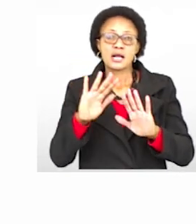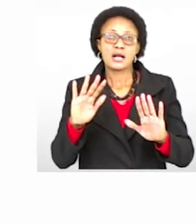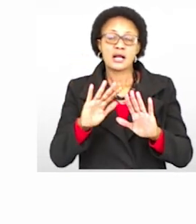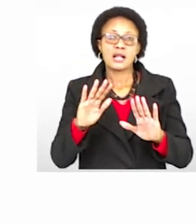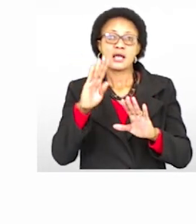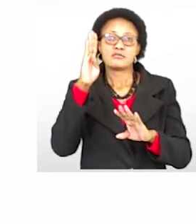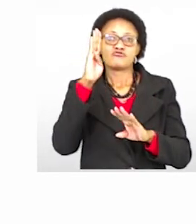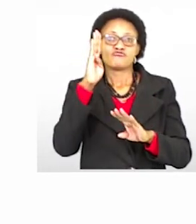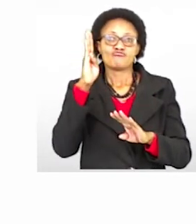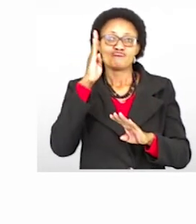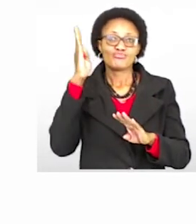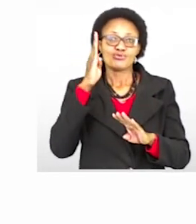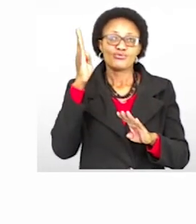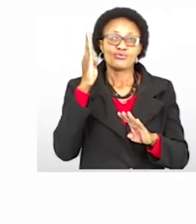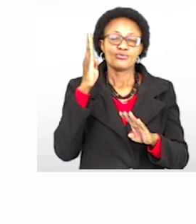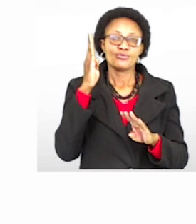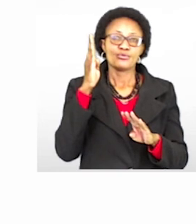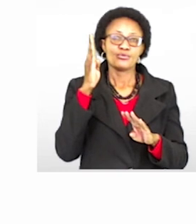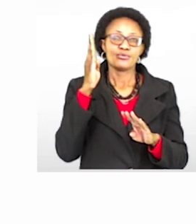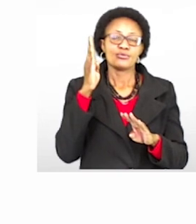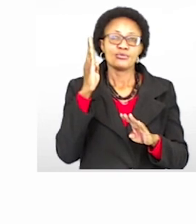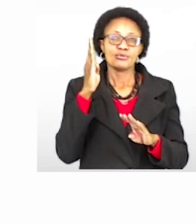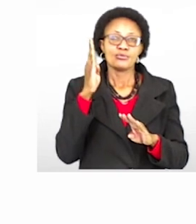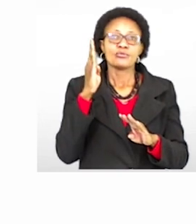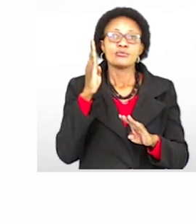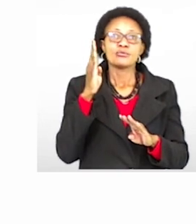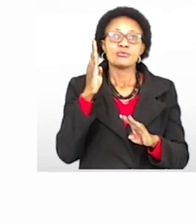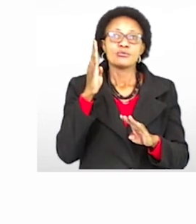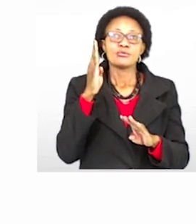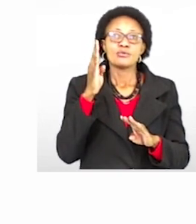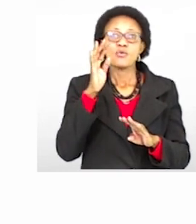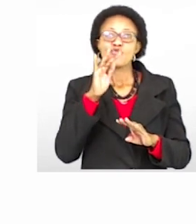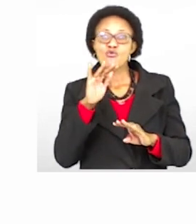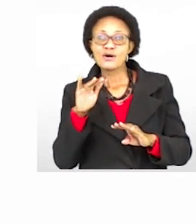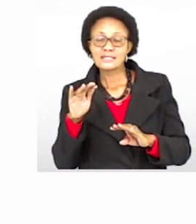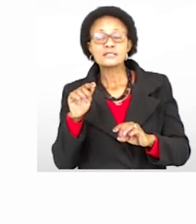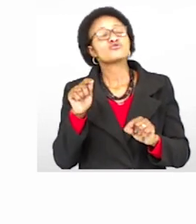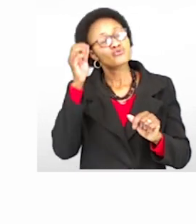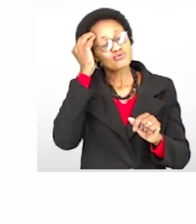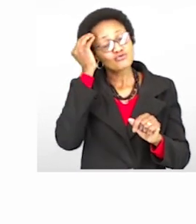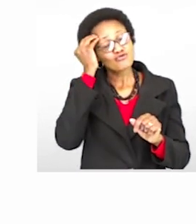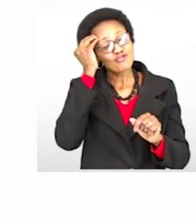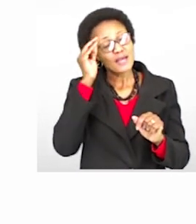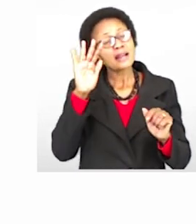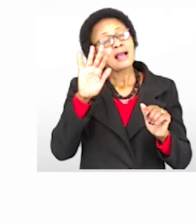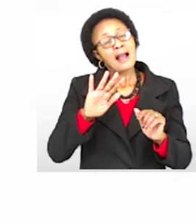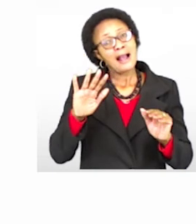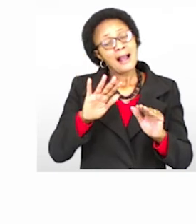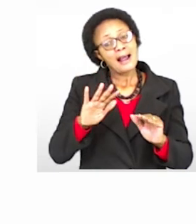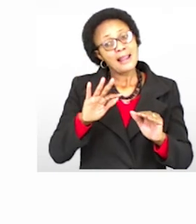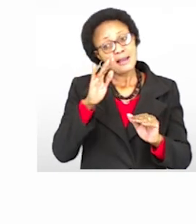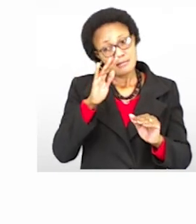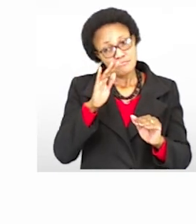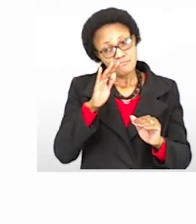blue. Now we discussed or we talked about the water, and we all know that water is blue.